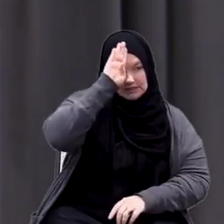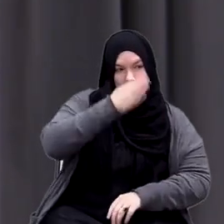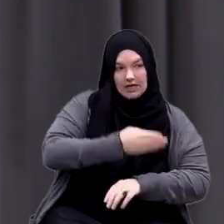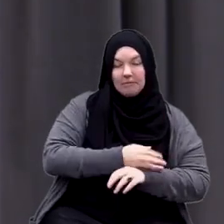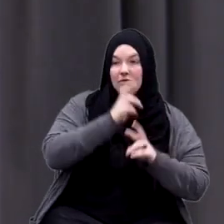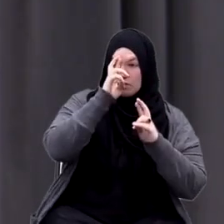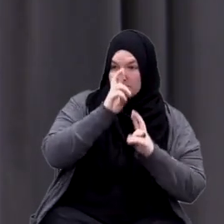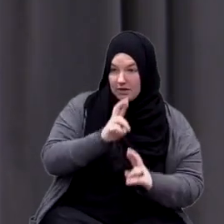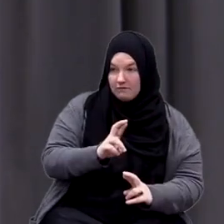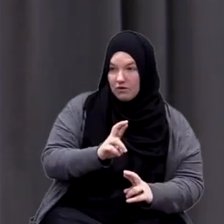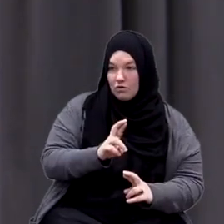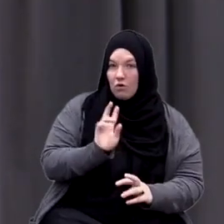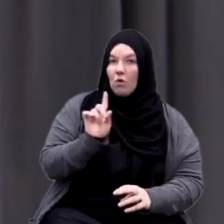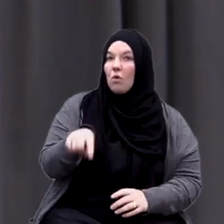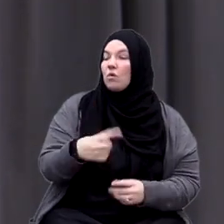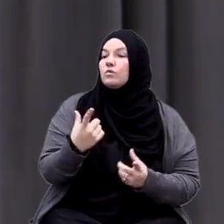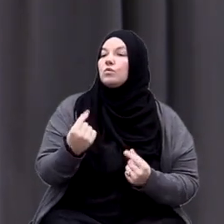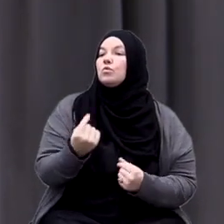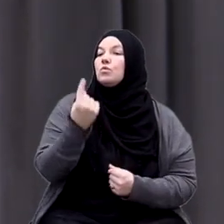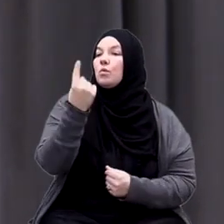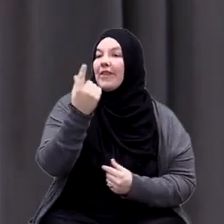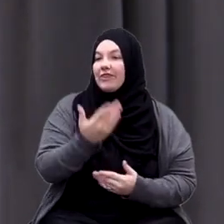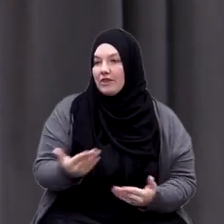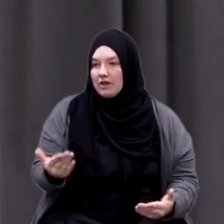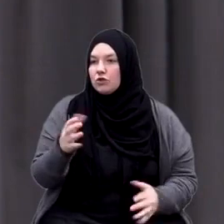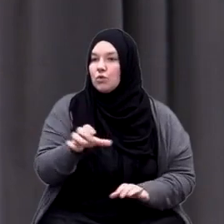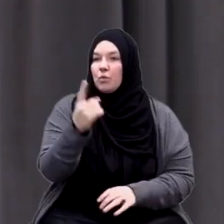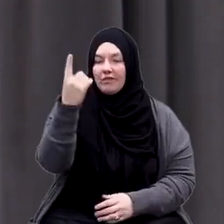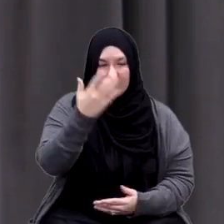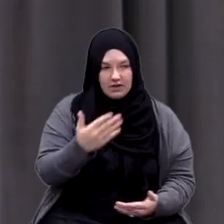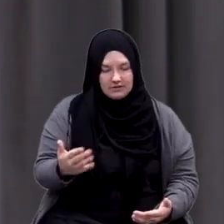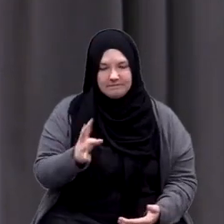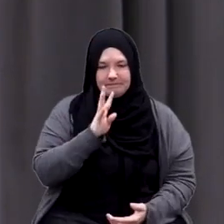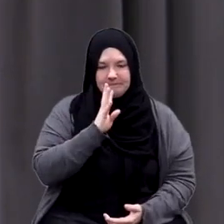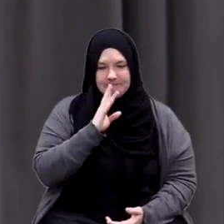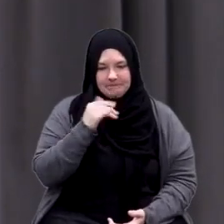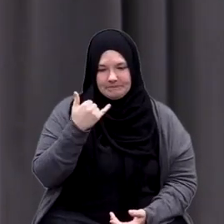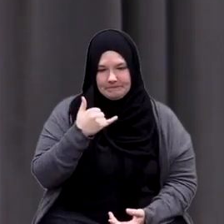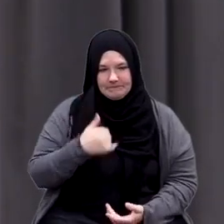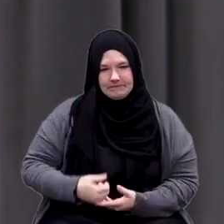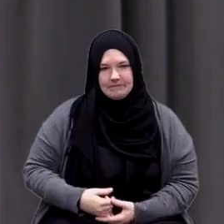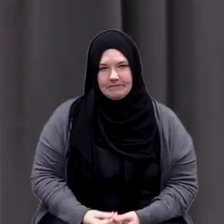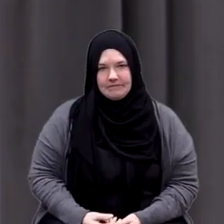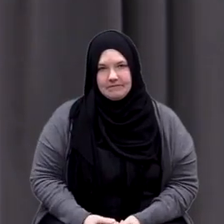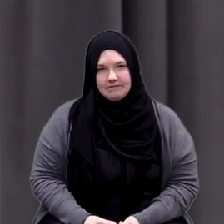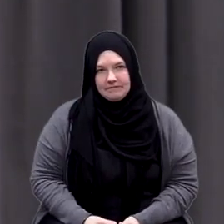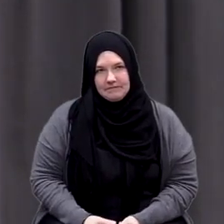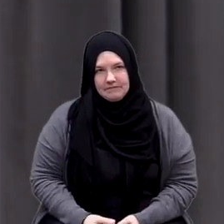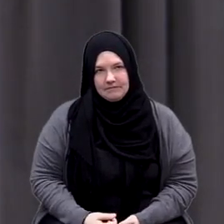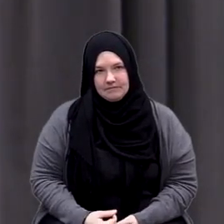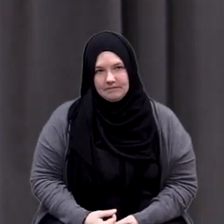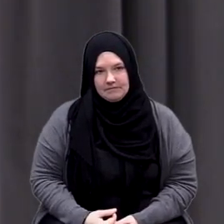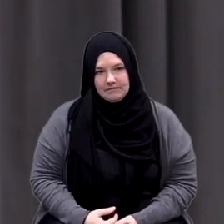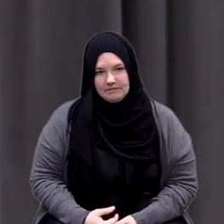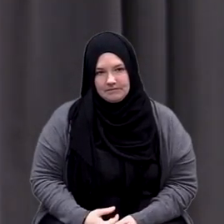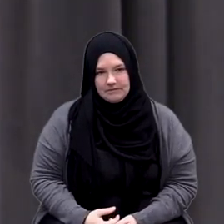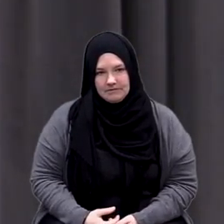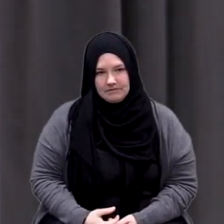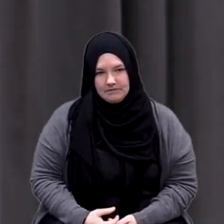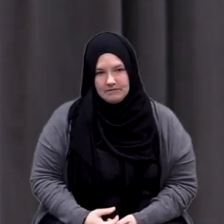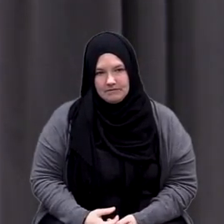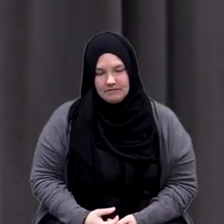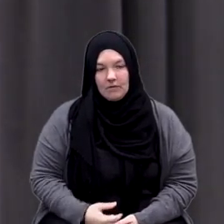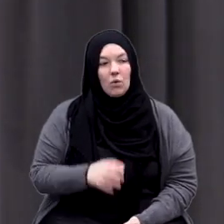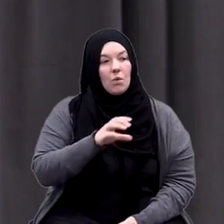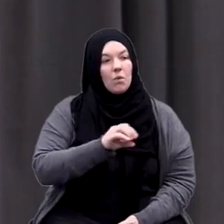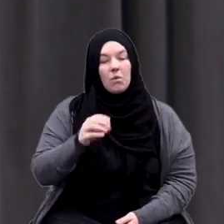him, he only had to do one thing and one thing only. Ya bunayya, la tushrik billah.